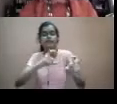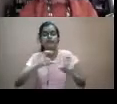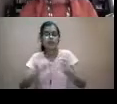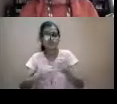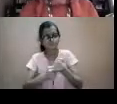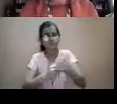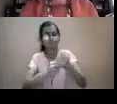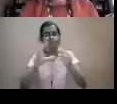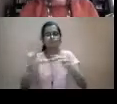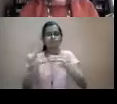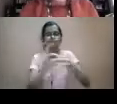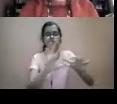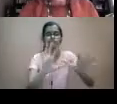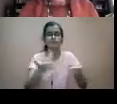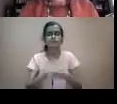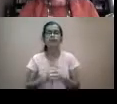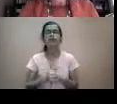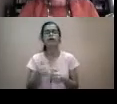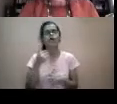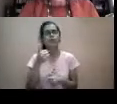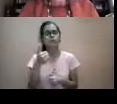Good intentions,